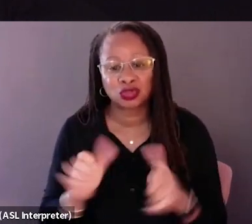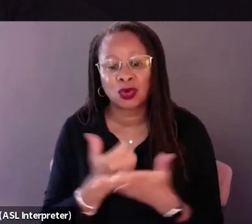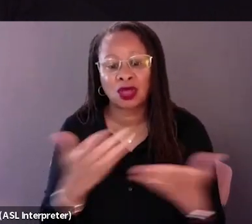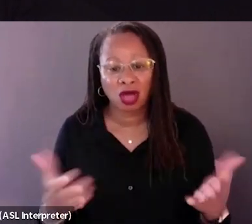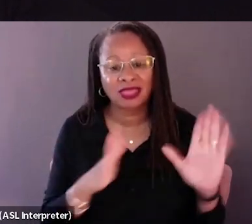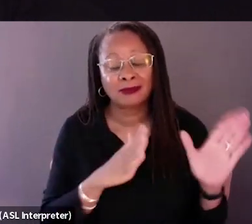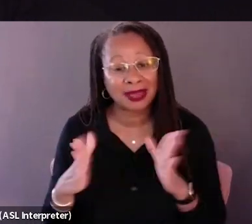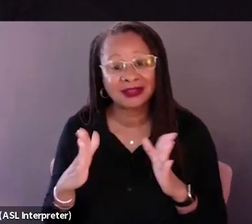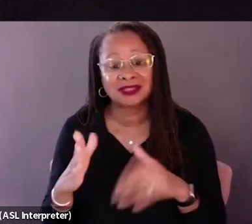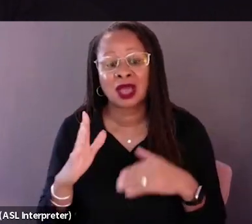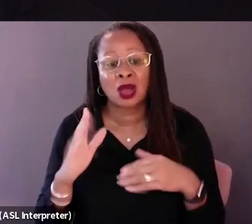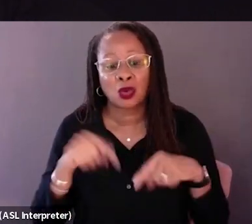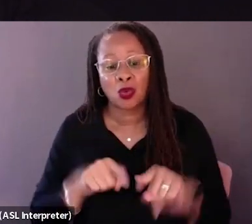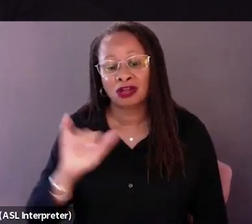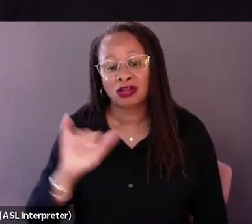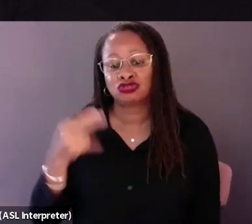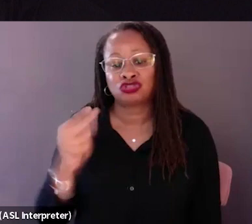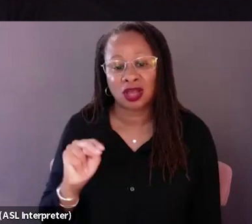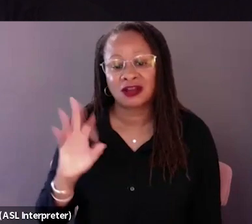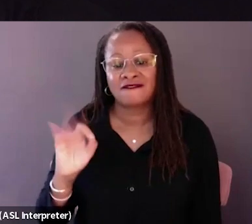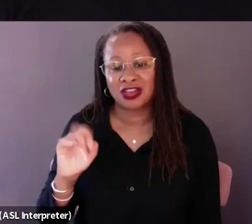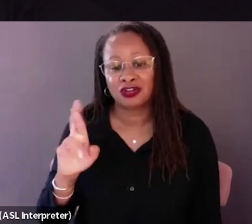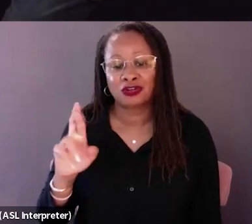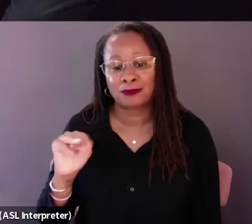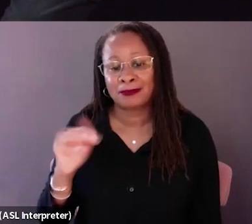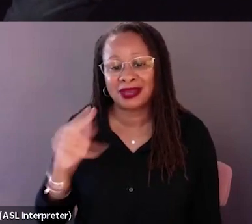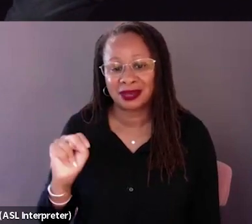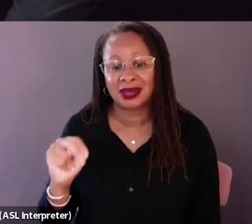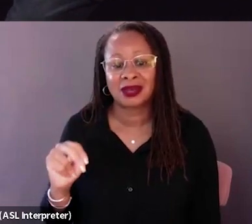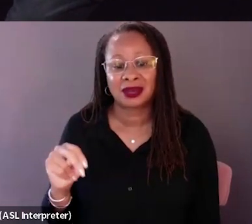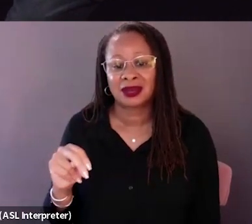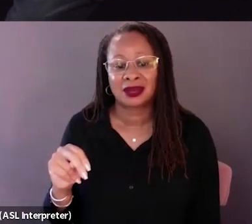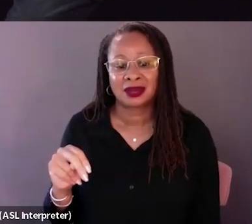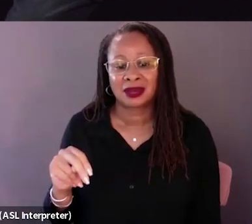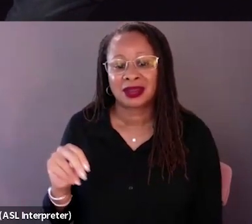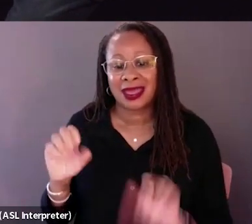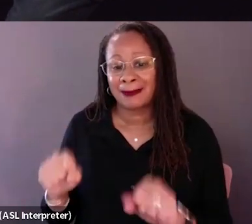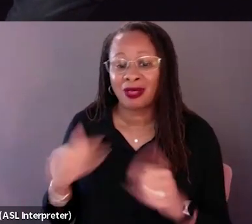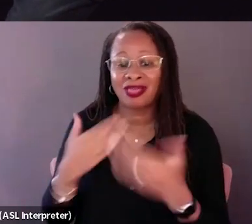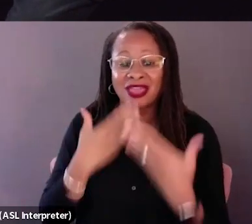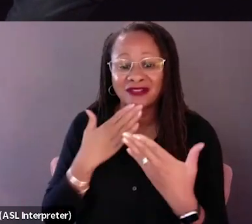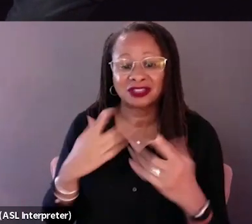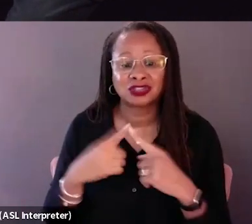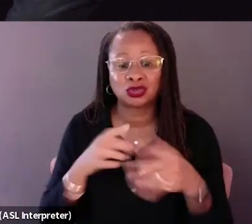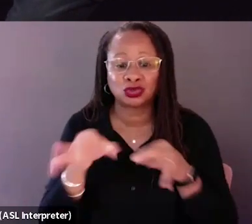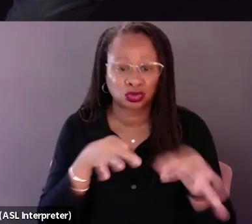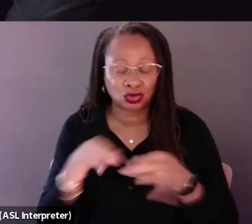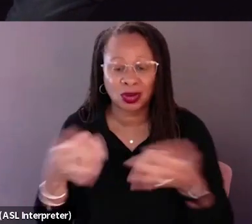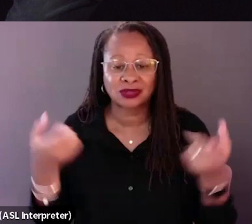it while John Fetterman is, able, thankfully, to be able to describe what